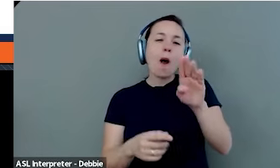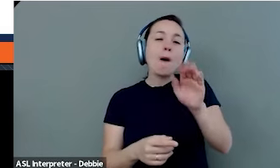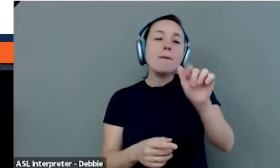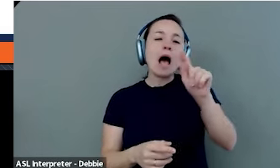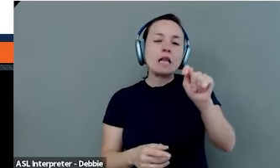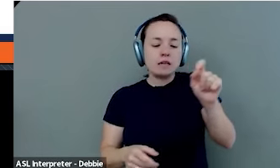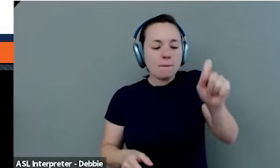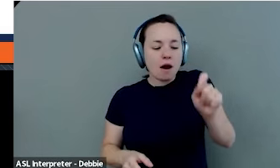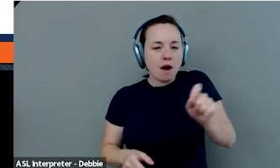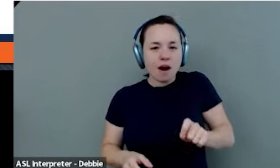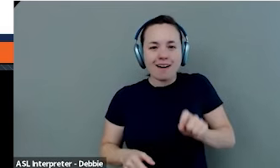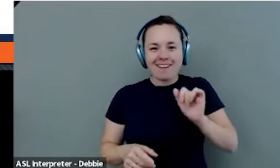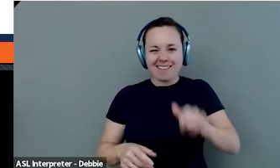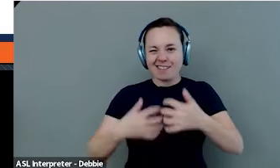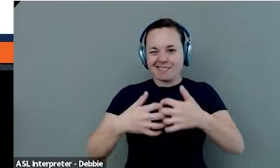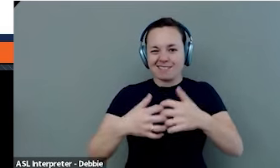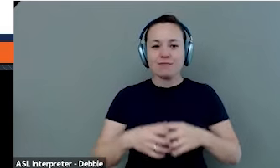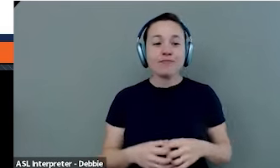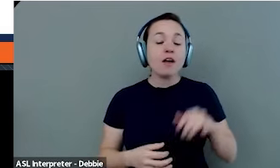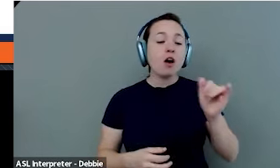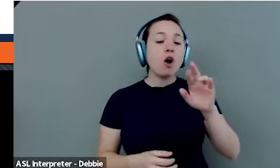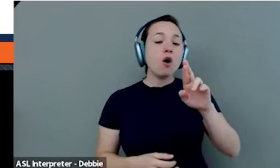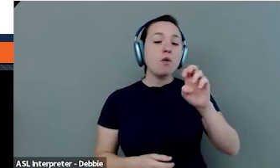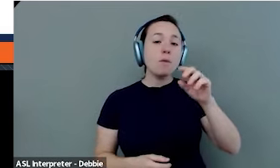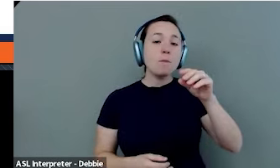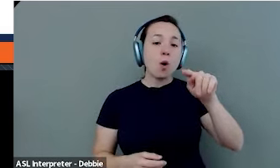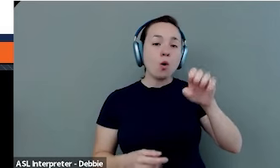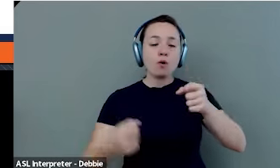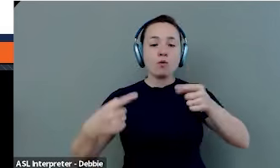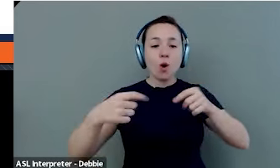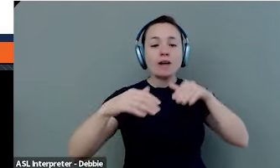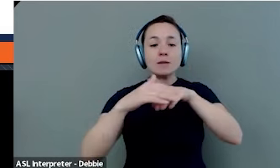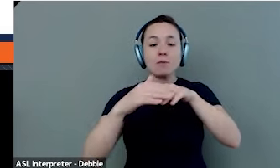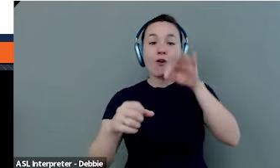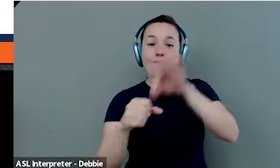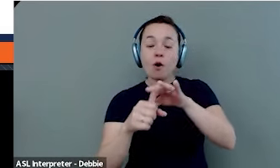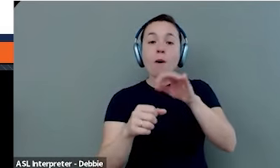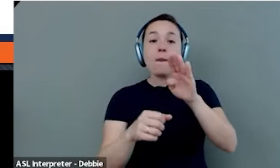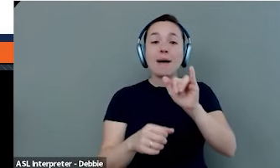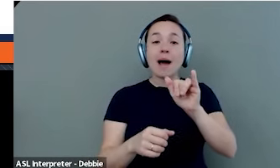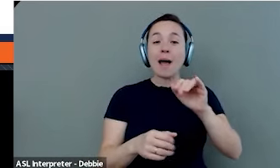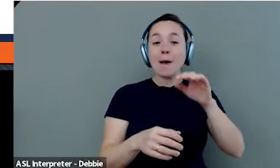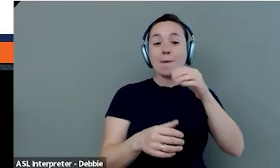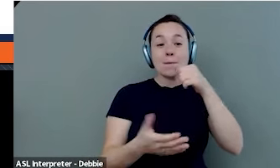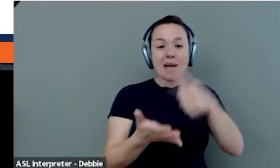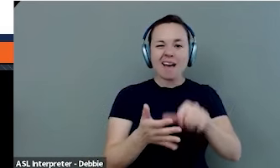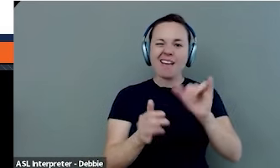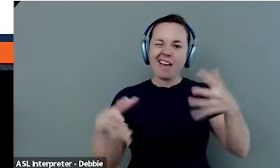Excuse me, our remote accessible vote by mail, or otherwise known as RAVBM. It's a demonstration